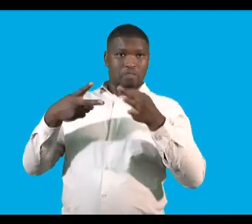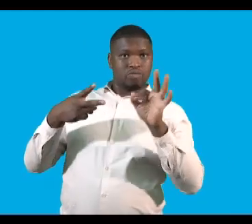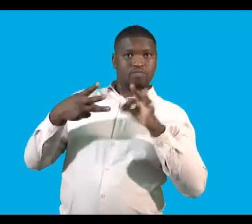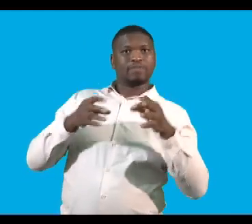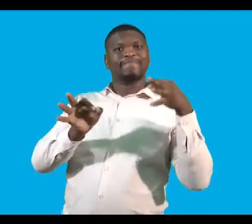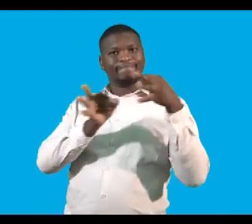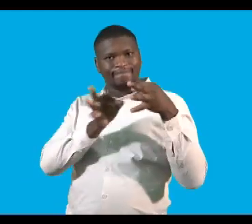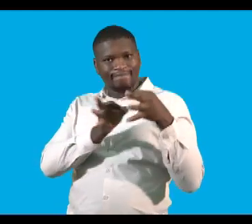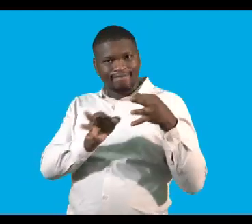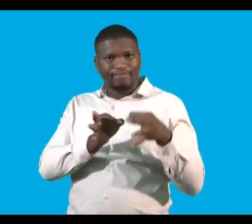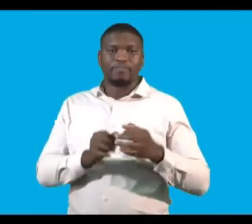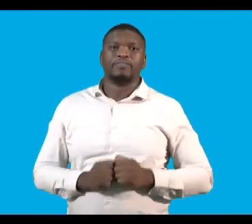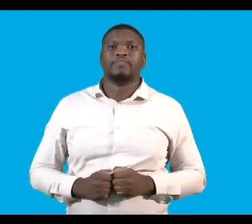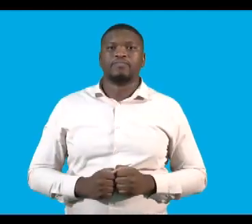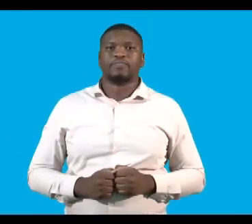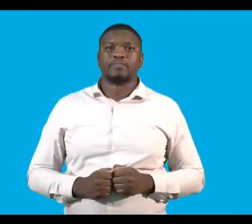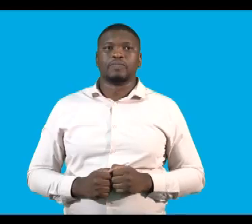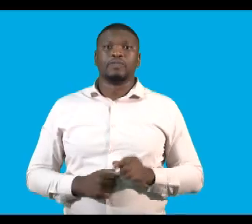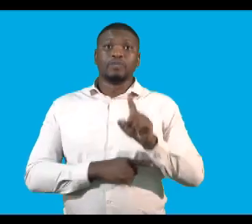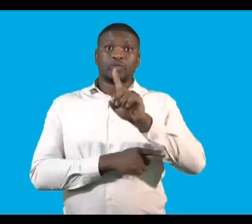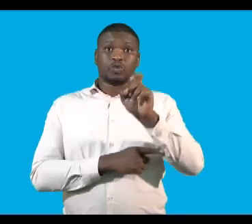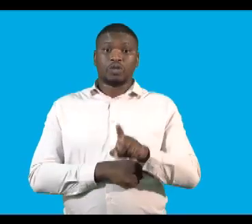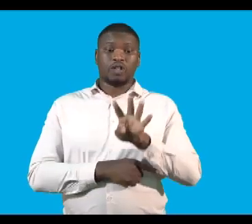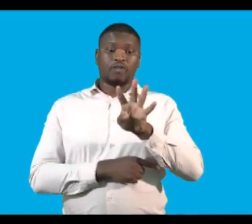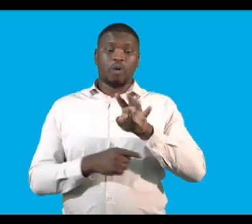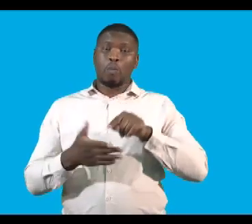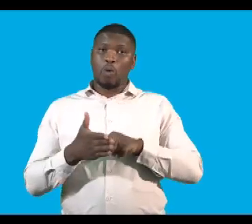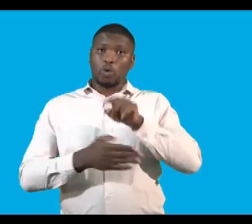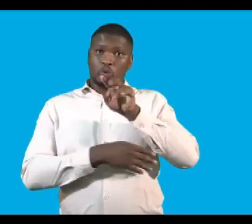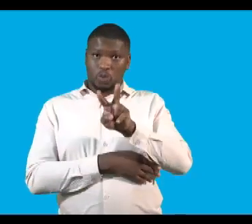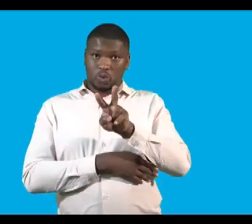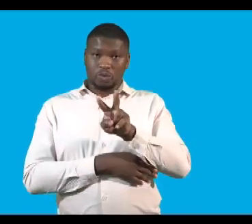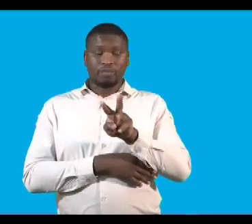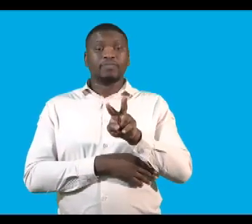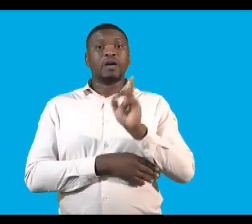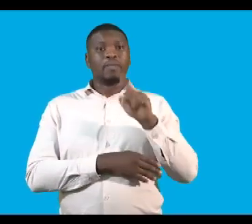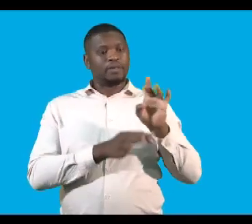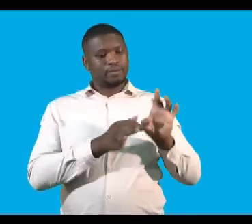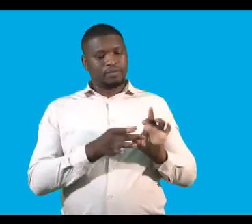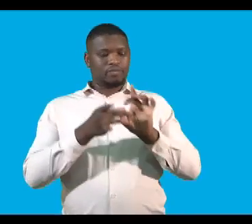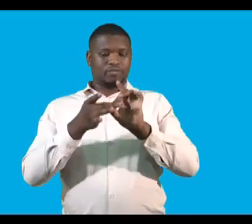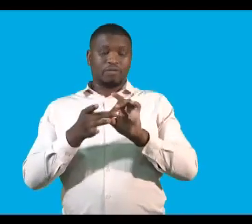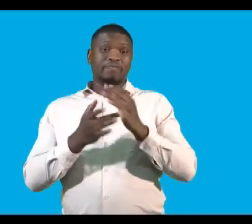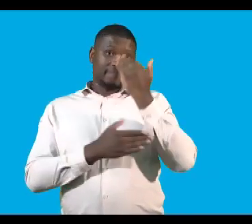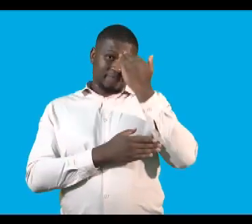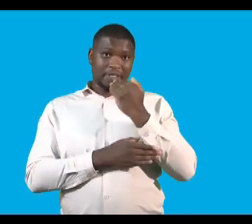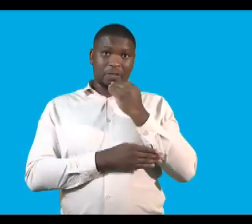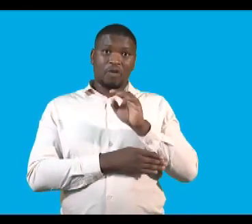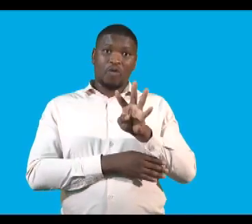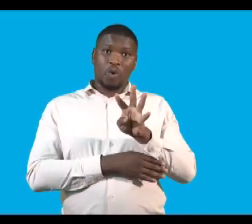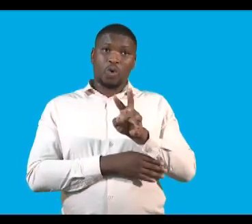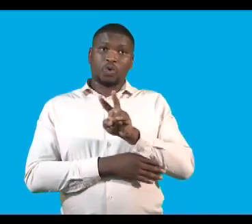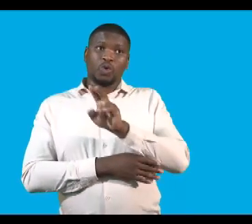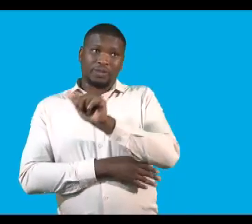you give to the cartoon. Then question 4.2 says, refer to frames 4 to